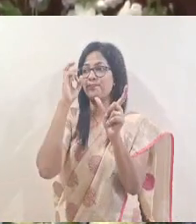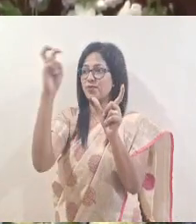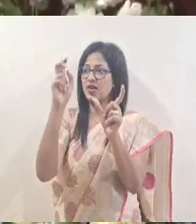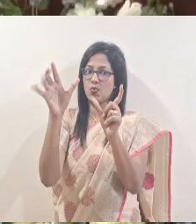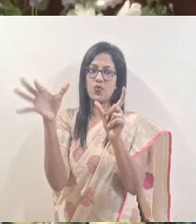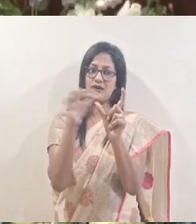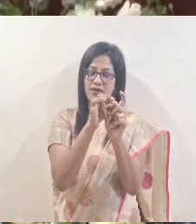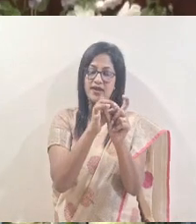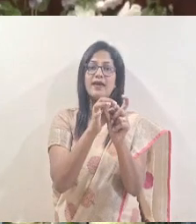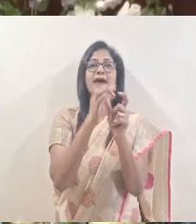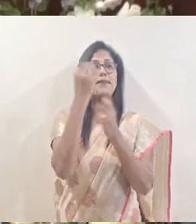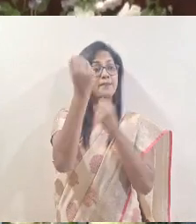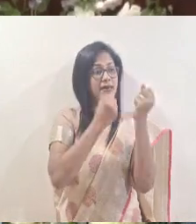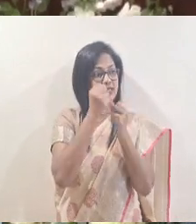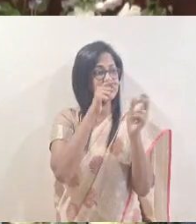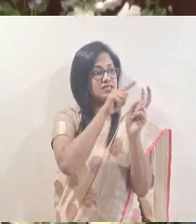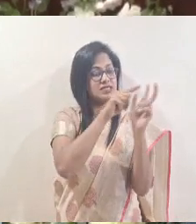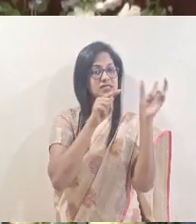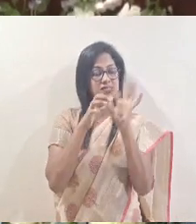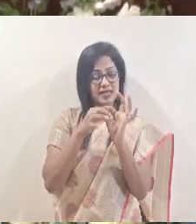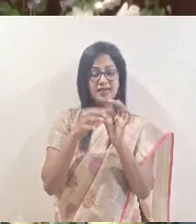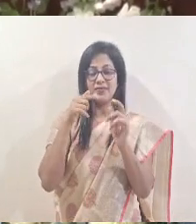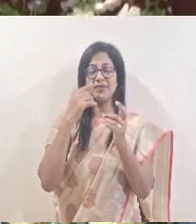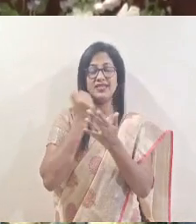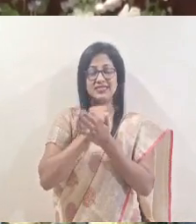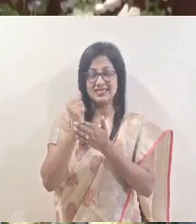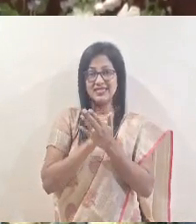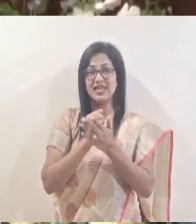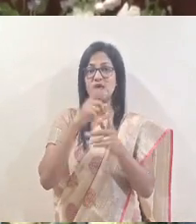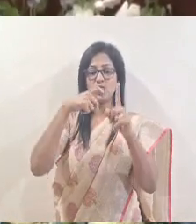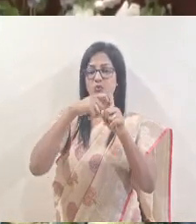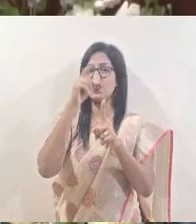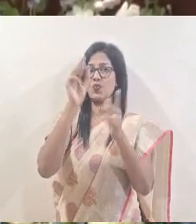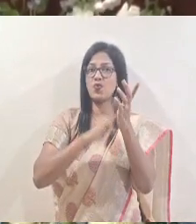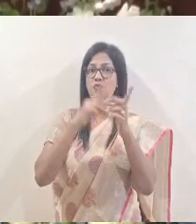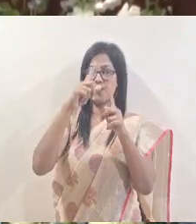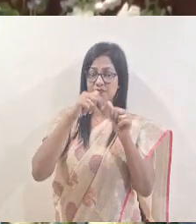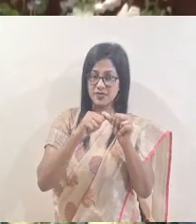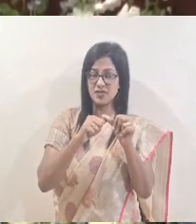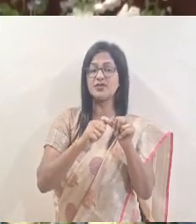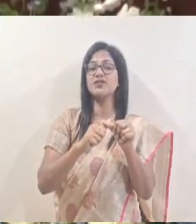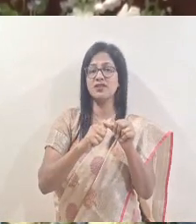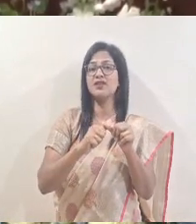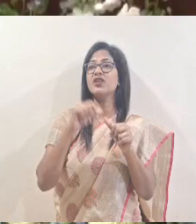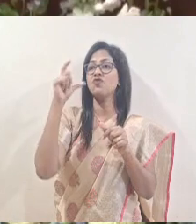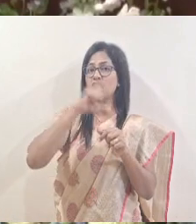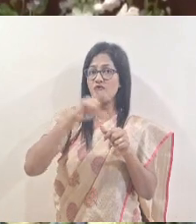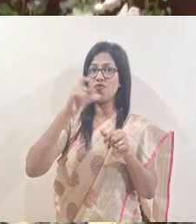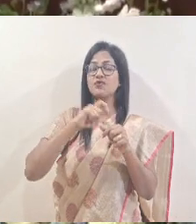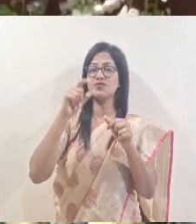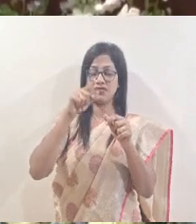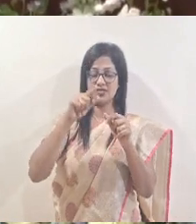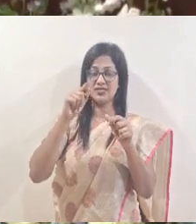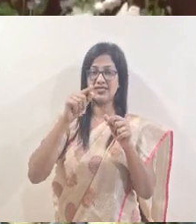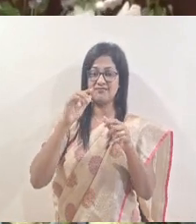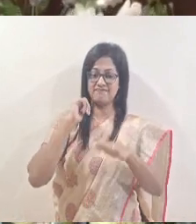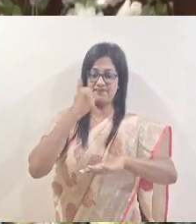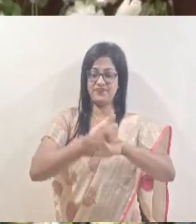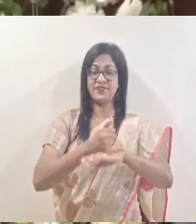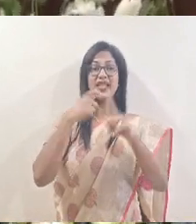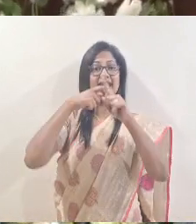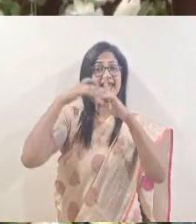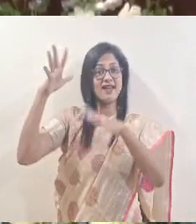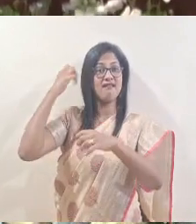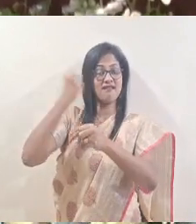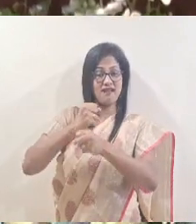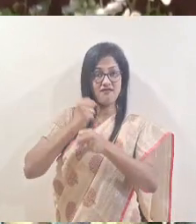available for the metro systems on the buses as well. Now they've actually formulated something called KUNTA, Cochin Unified Metropolitan Transport Authority, which just comes